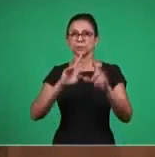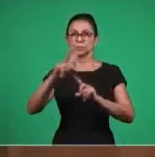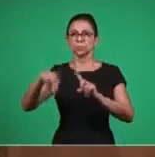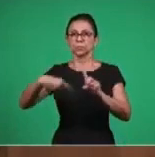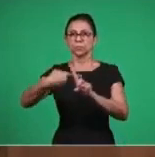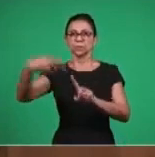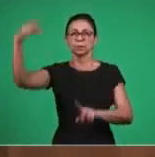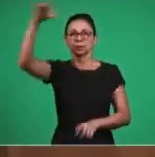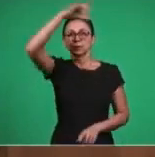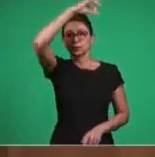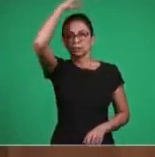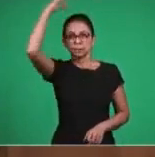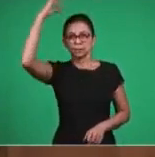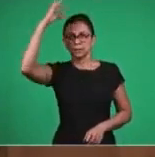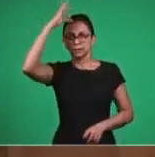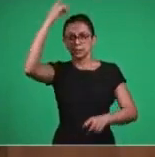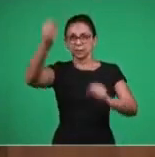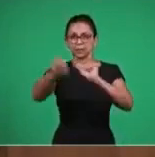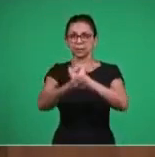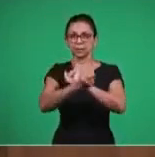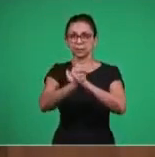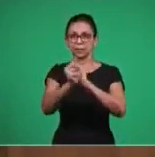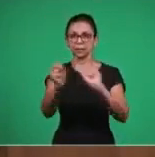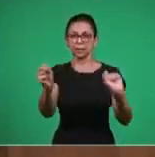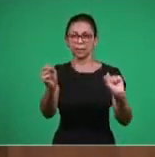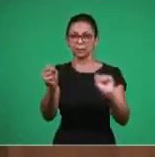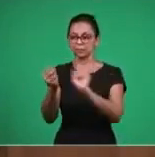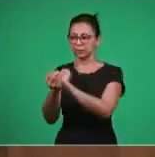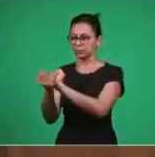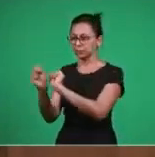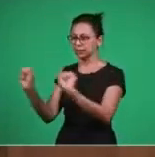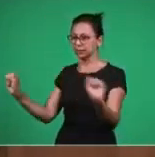then you need to get rid of 2 things.